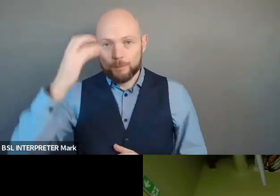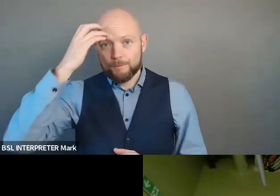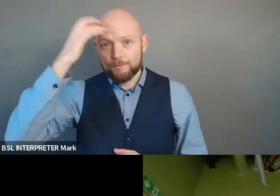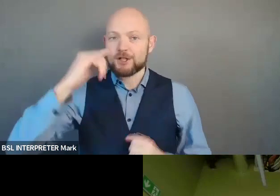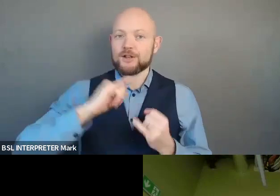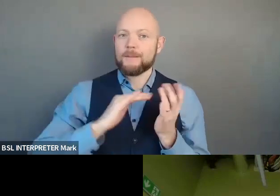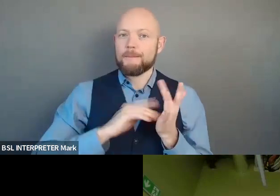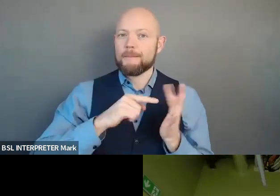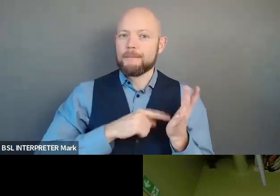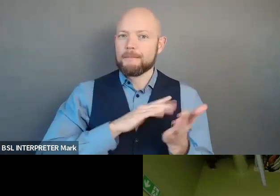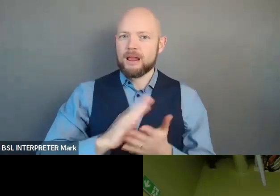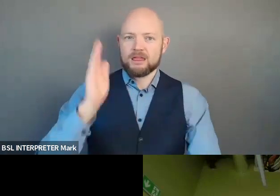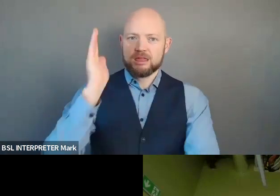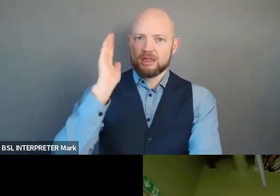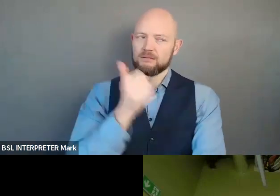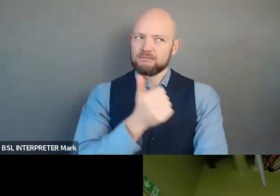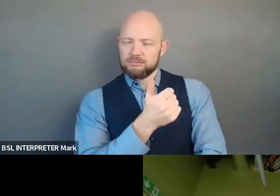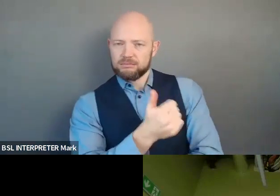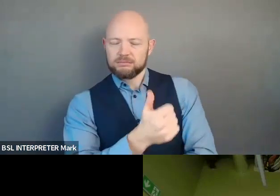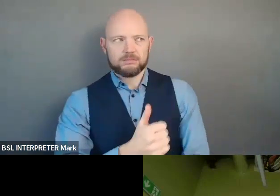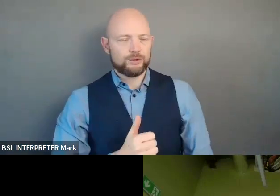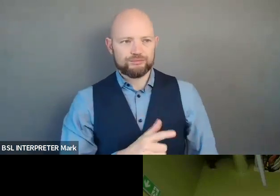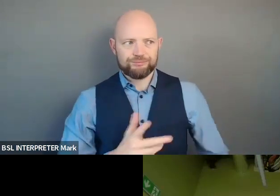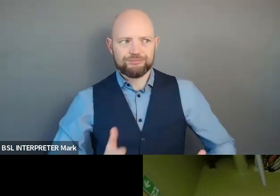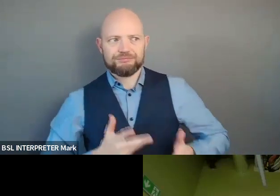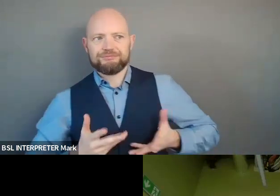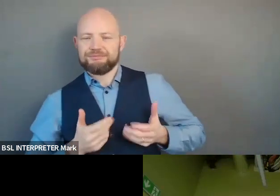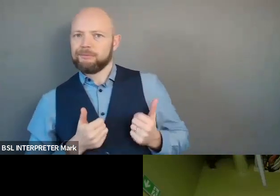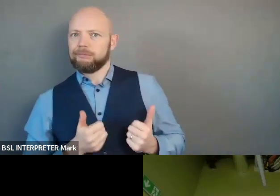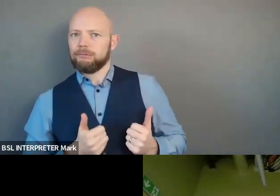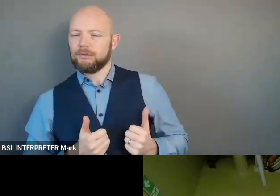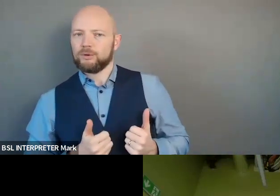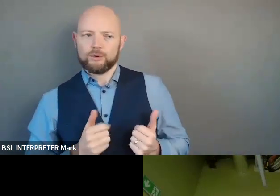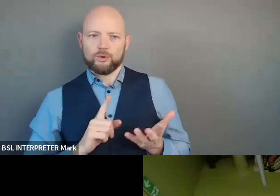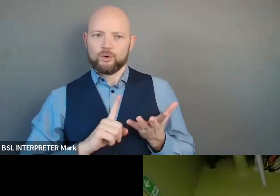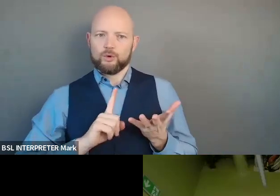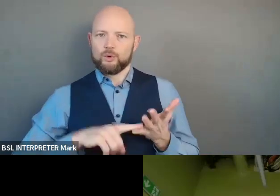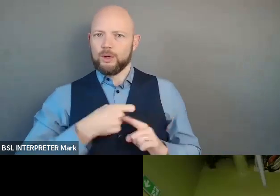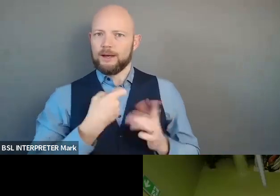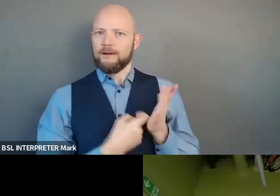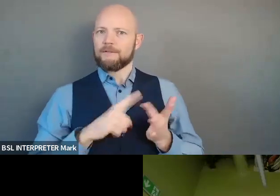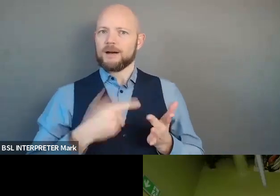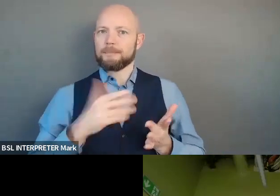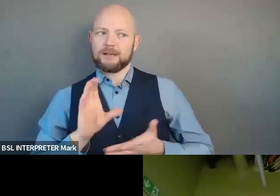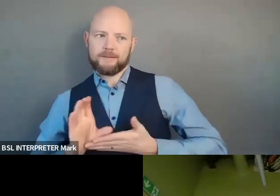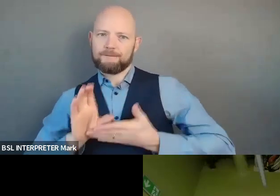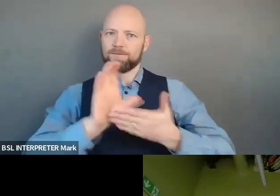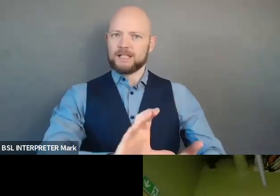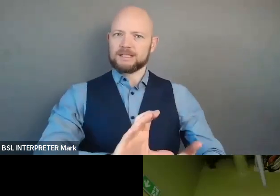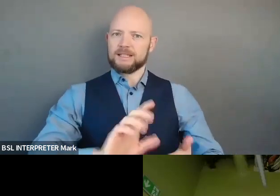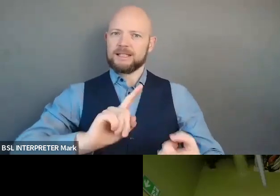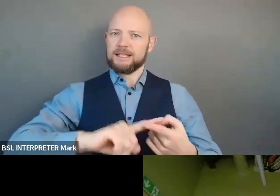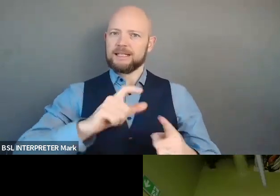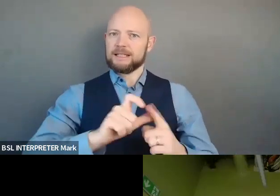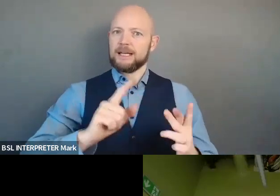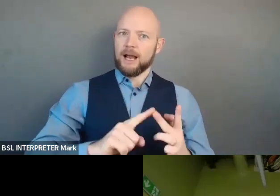a great keynote, and really inspiring actually to hear that UKRI has not only invested in the EDI Caucus,